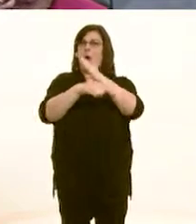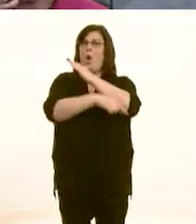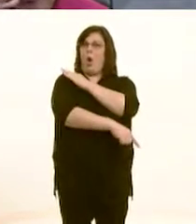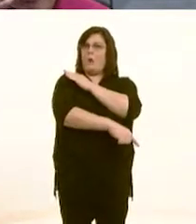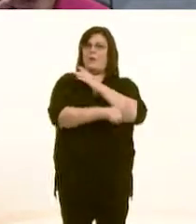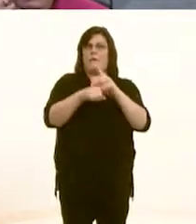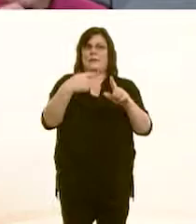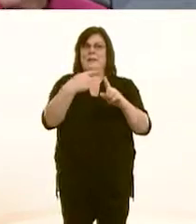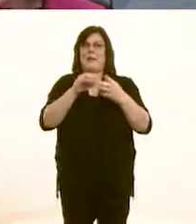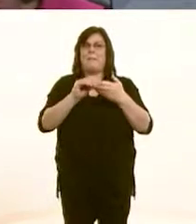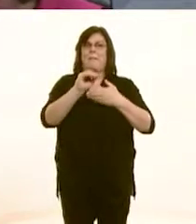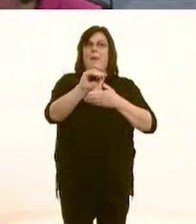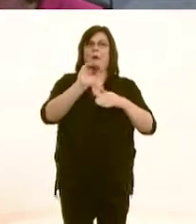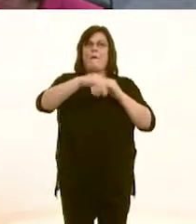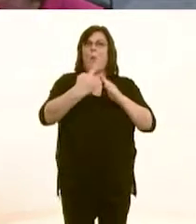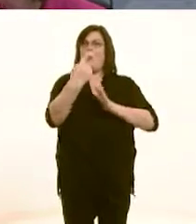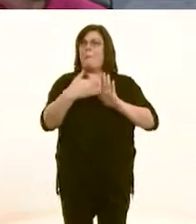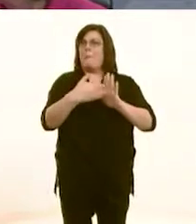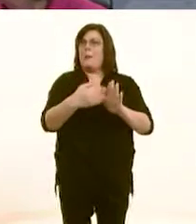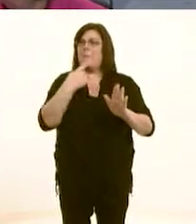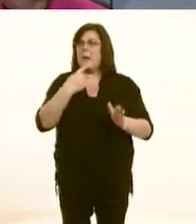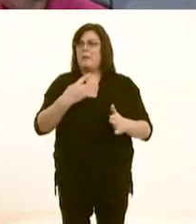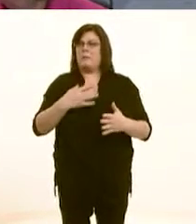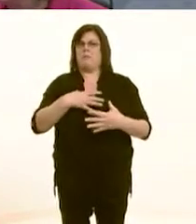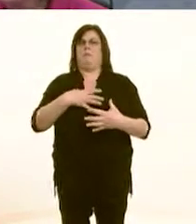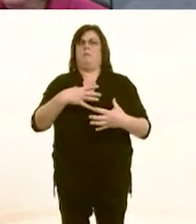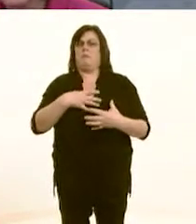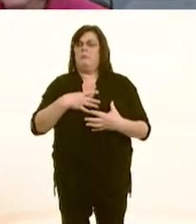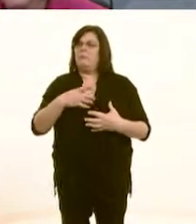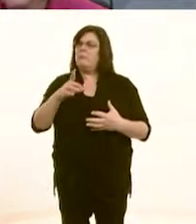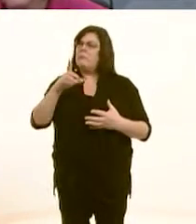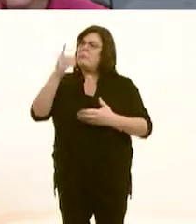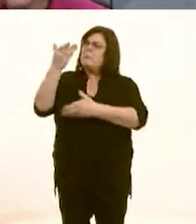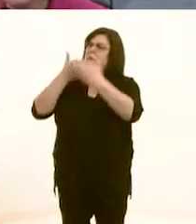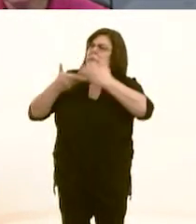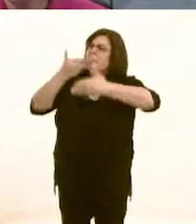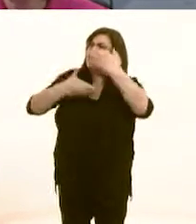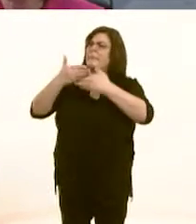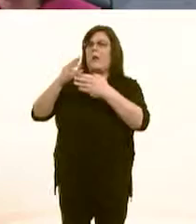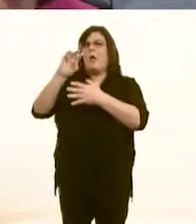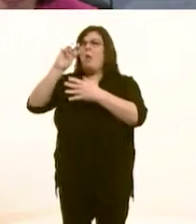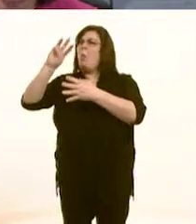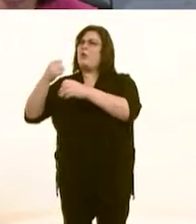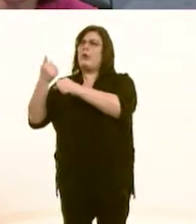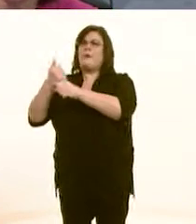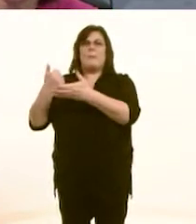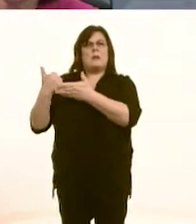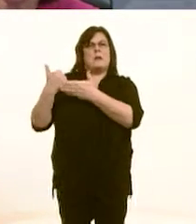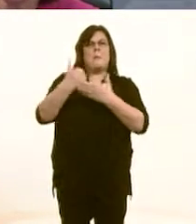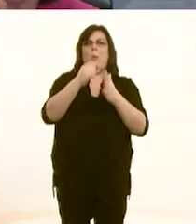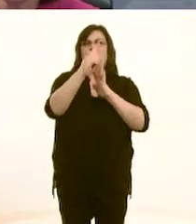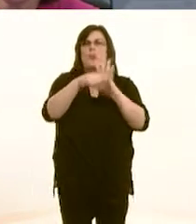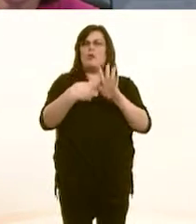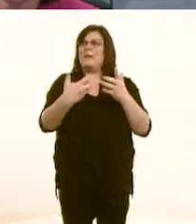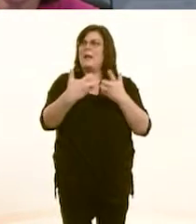of in excess of £1 million. Can you indicate what level of support the Welsh Government were putting into that project that